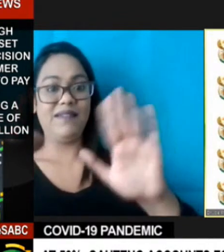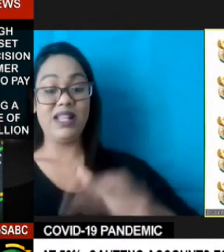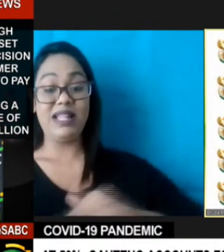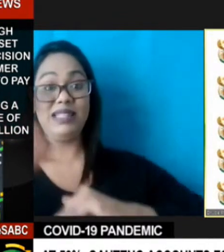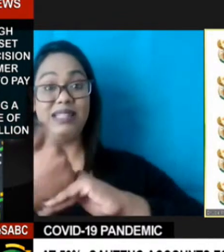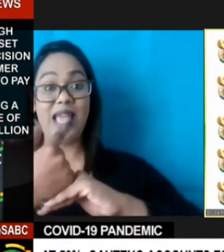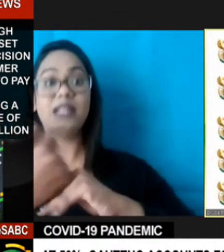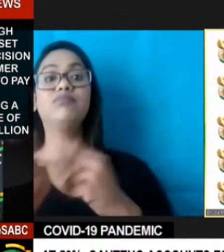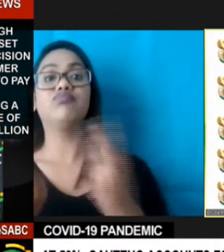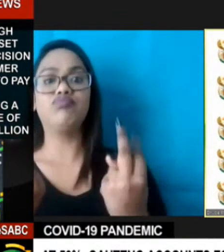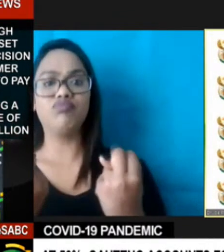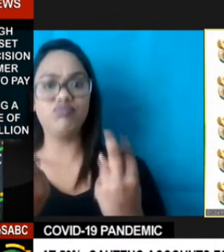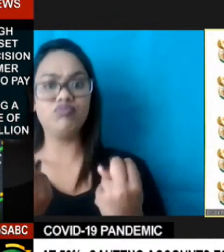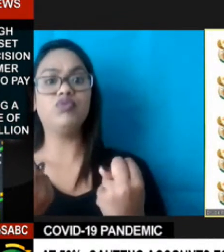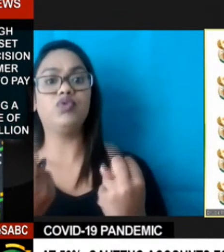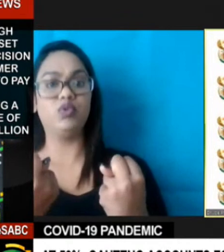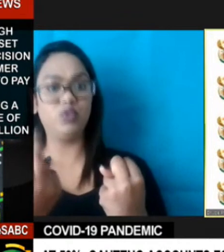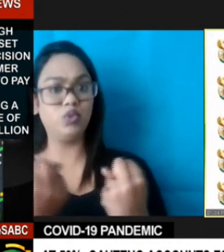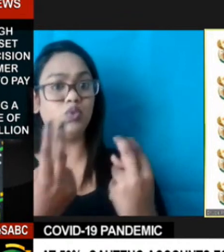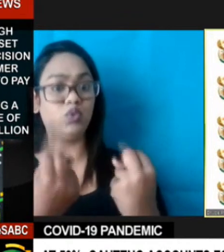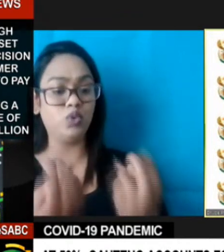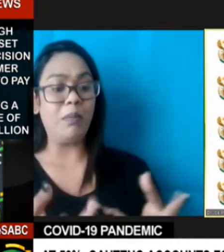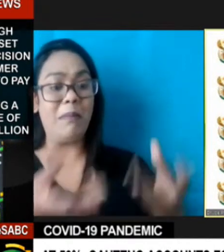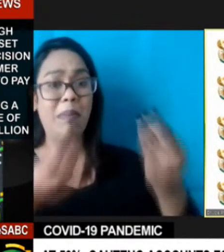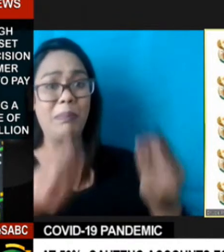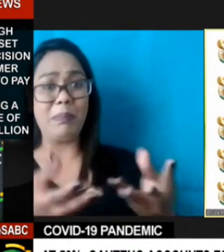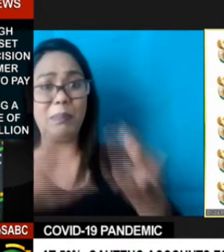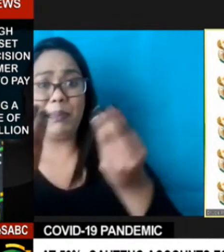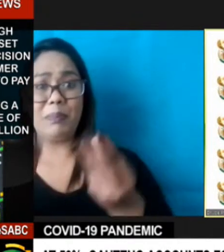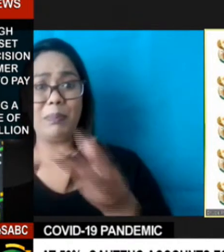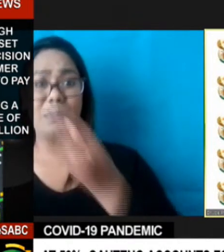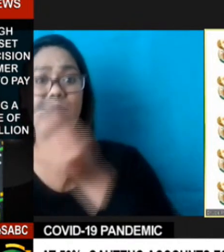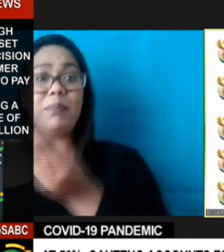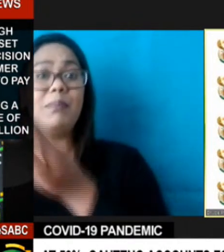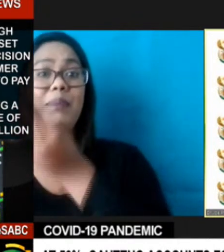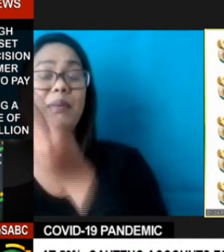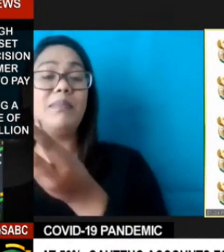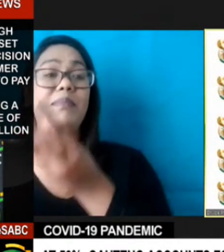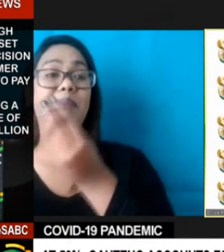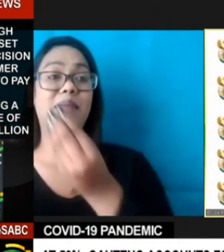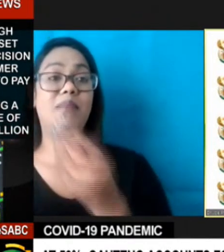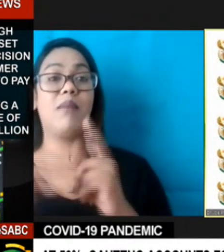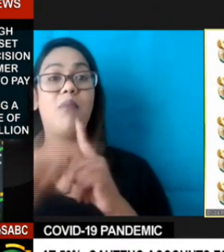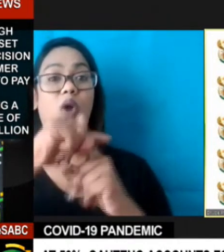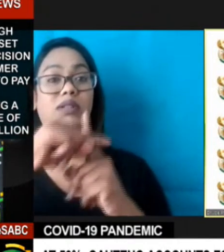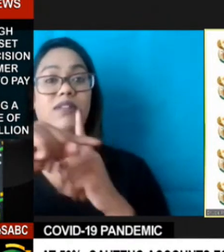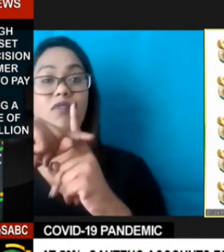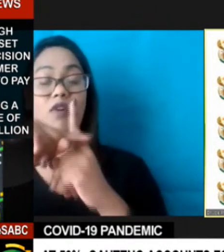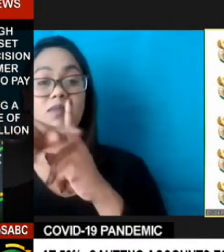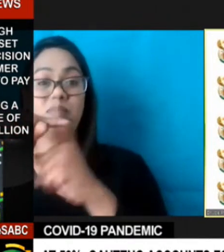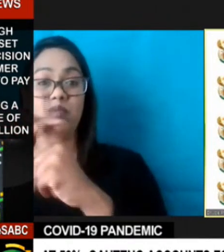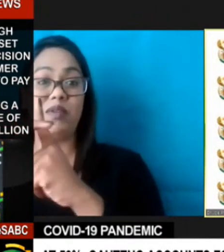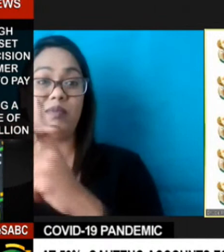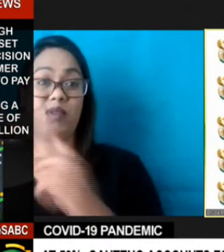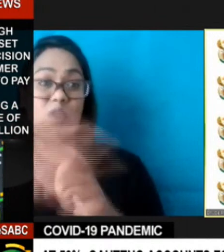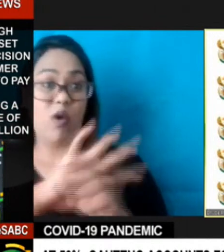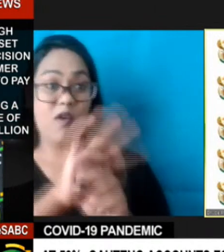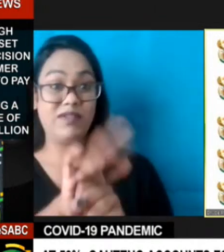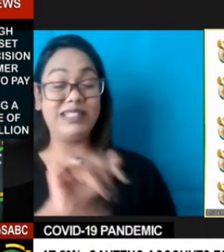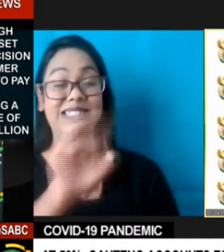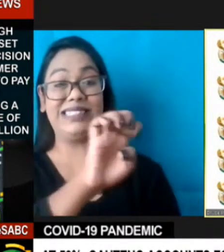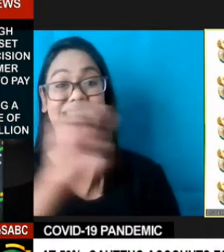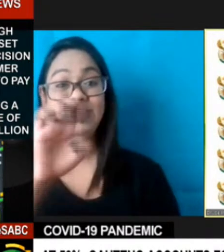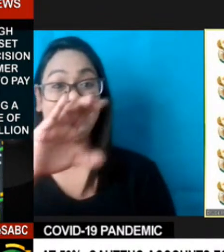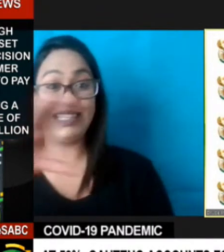have increased by an average of 37%, with Eastern Cape, Free